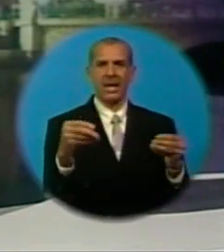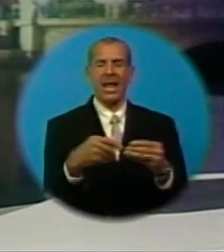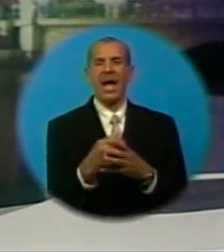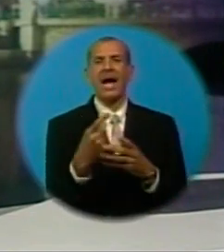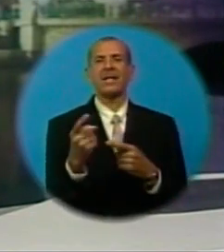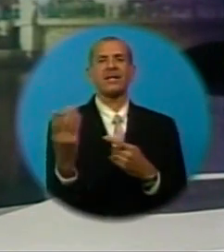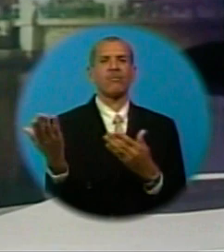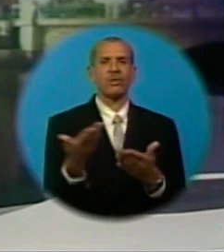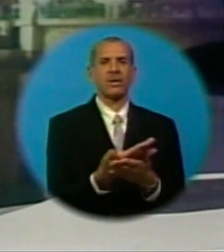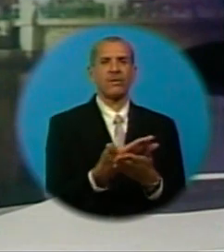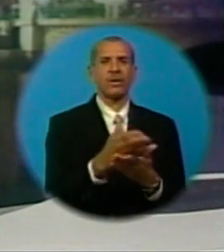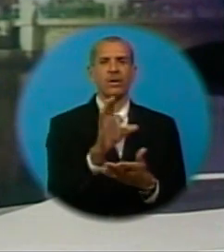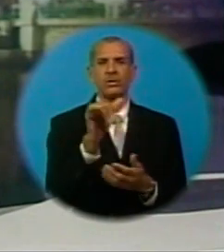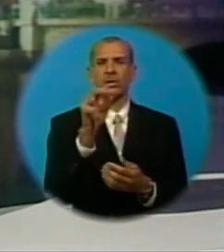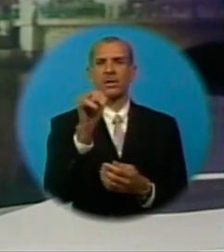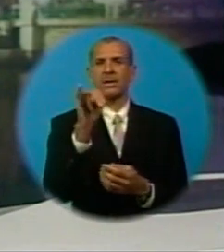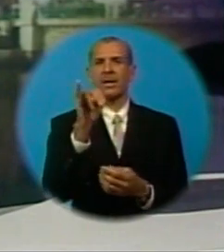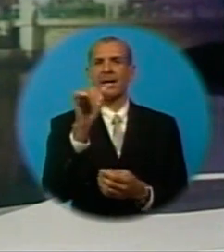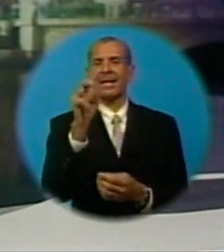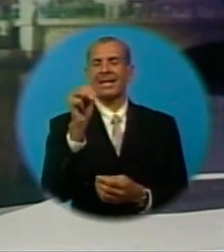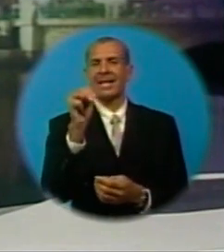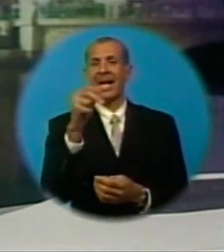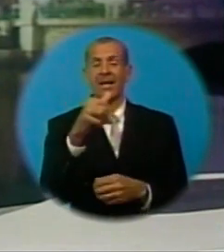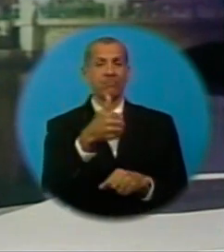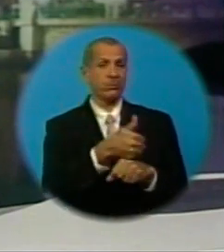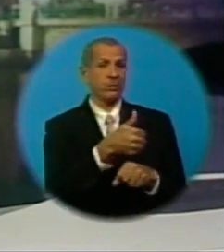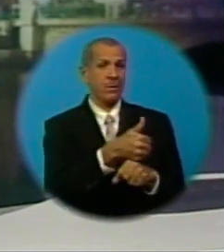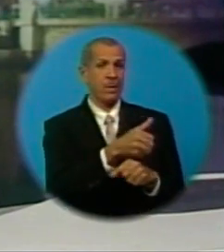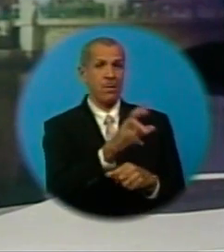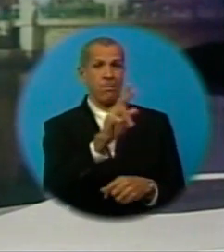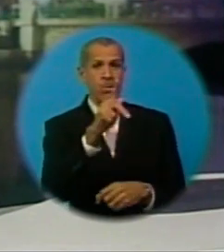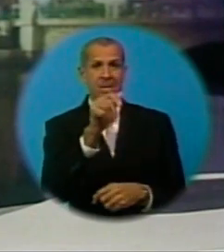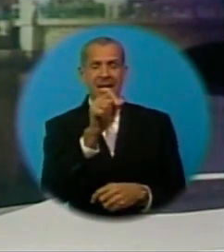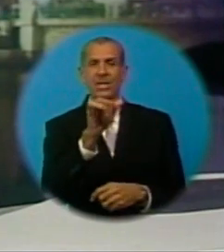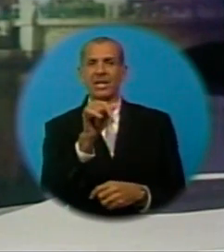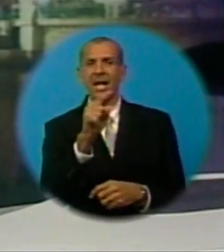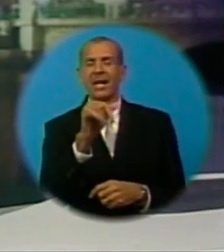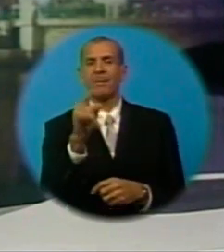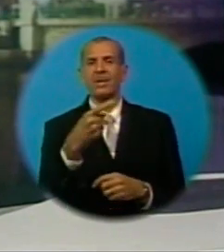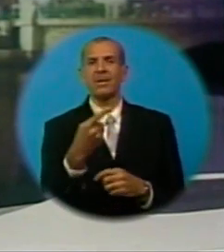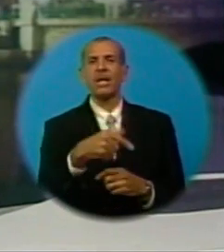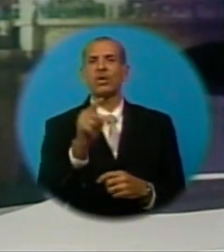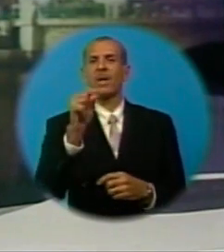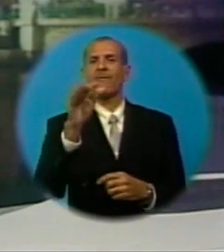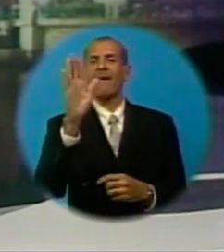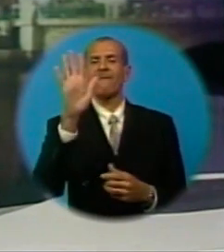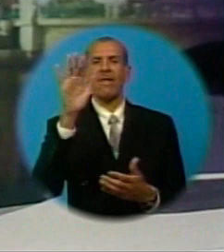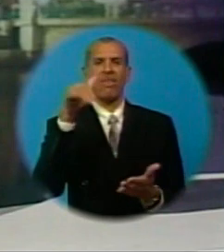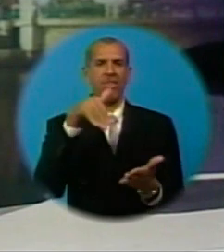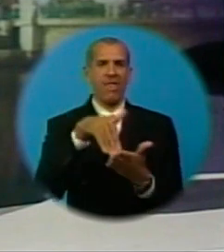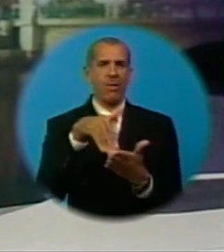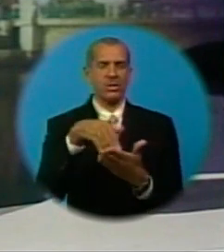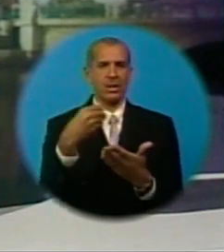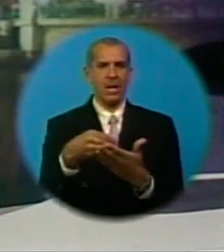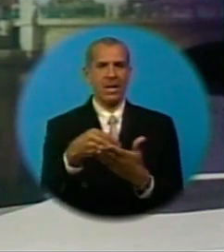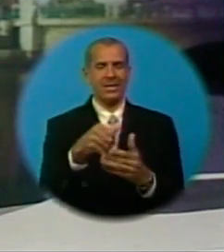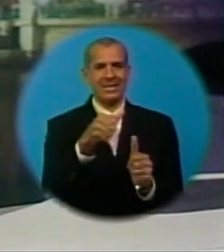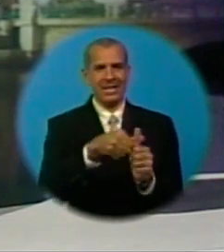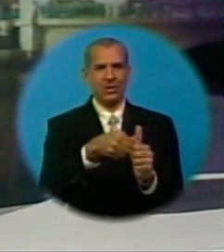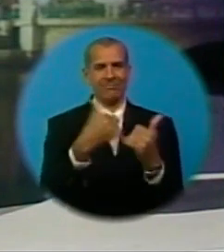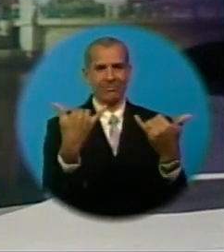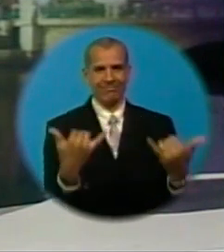the importation of cocaine. Now, on the charges of possession and importation, she was fined $25,000 $1,000 each